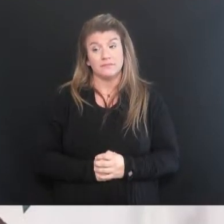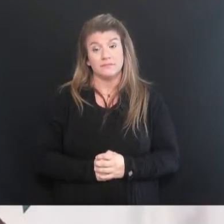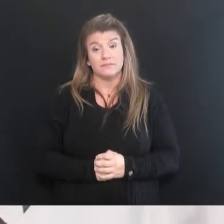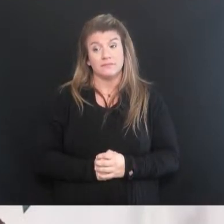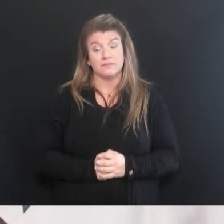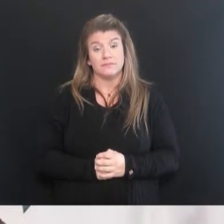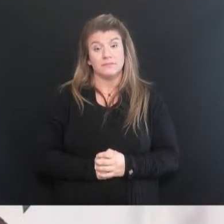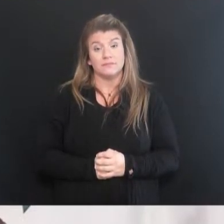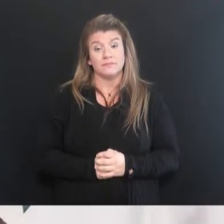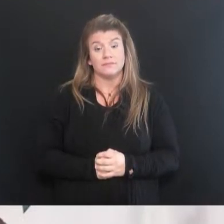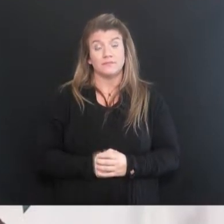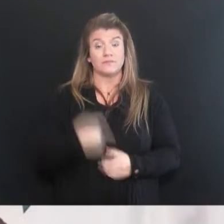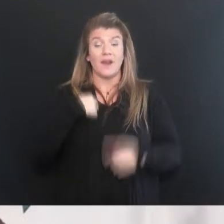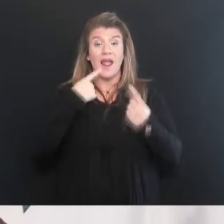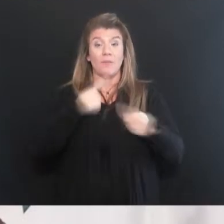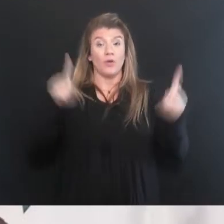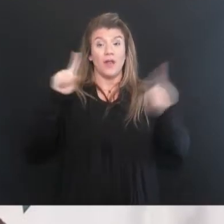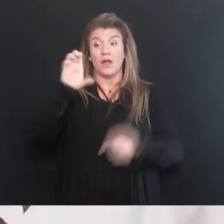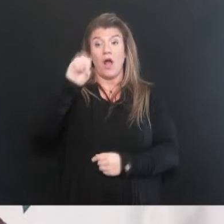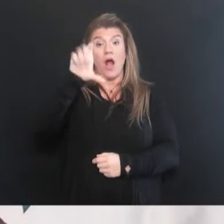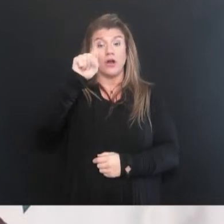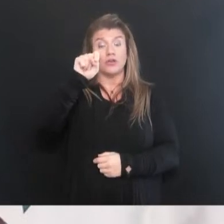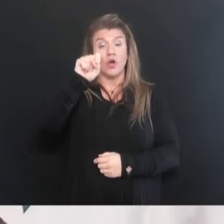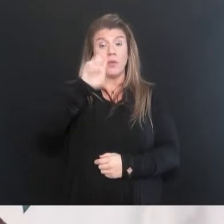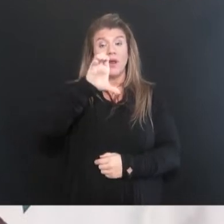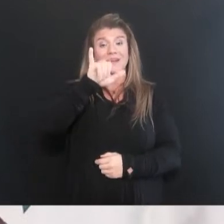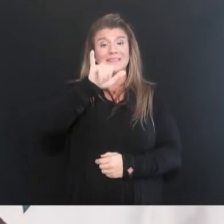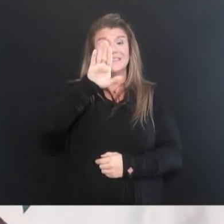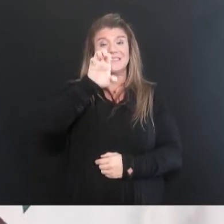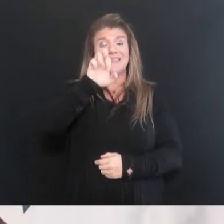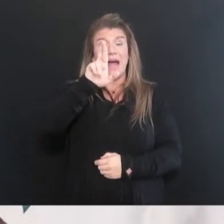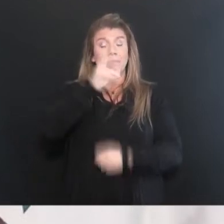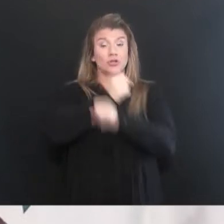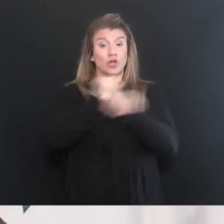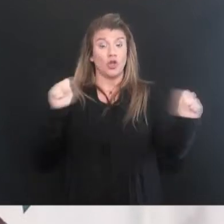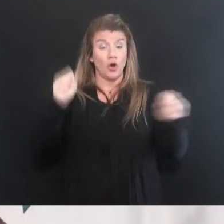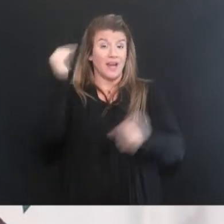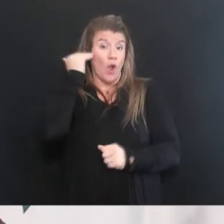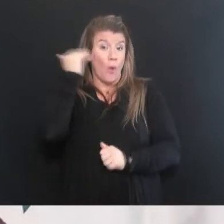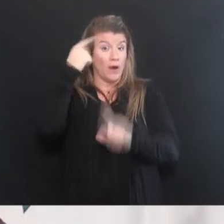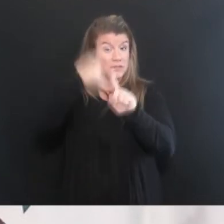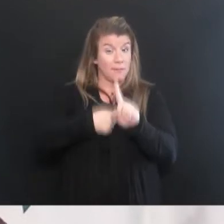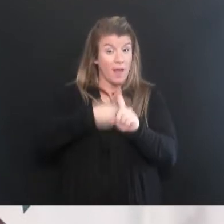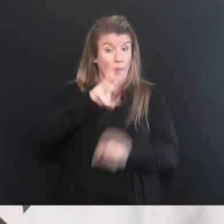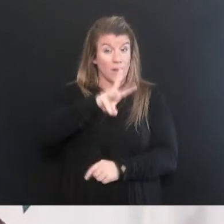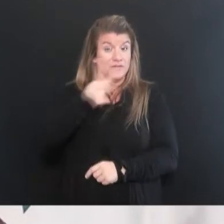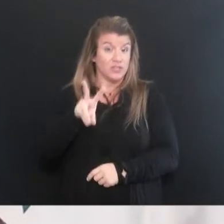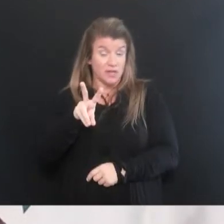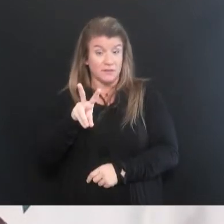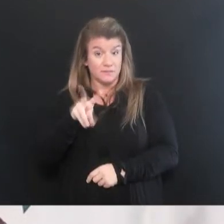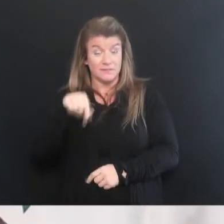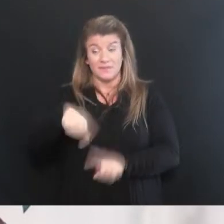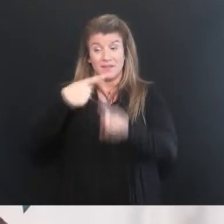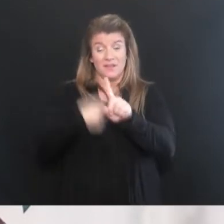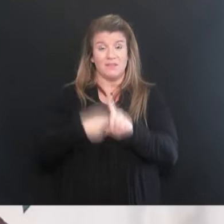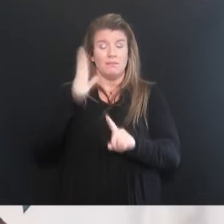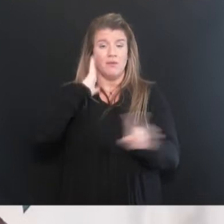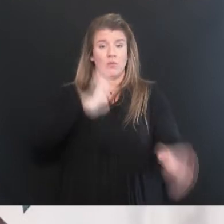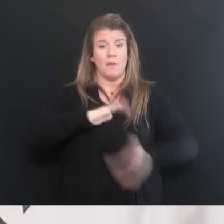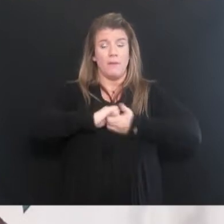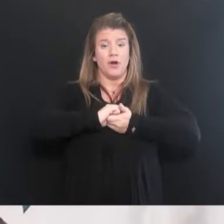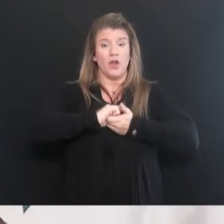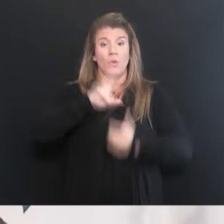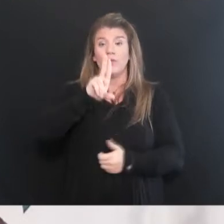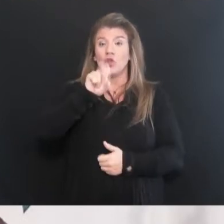I am proclaiming October as a Cyber Security Awareness Month in West Virginia. This month we will be partnering with the